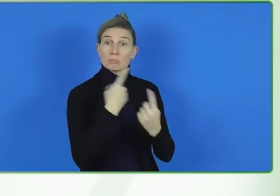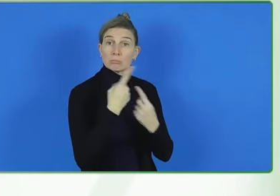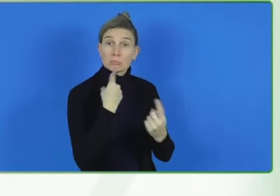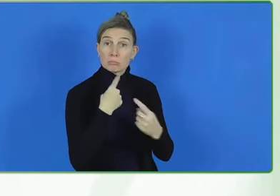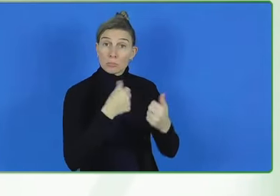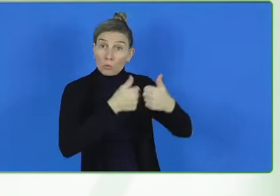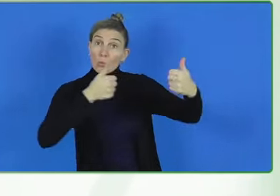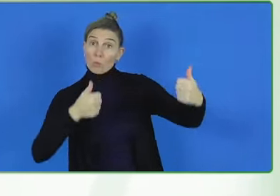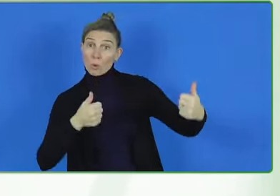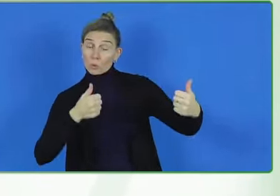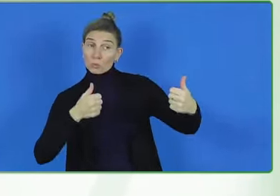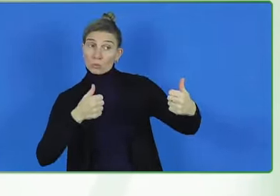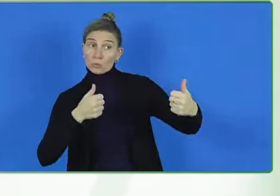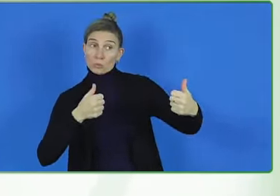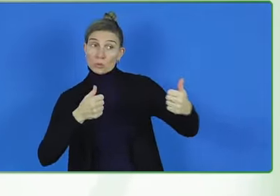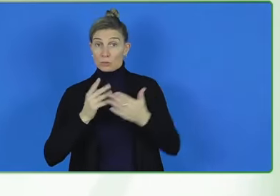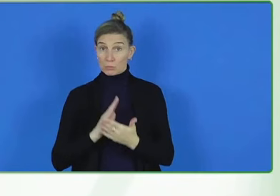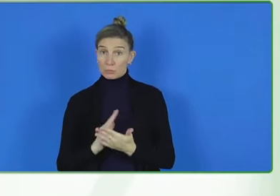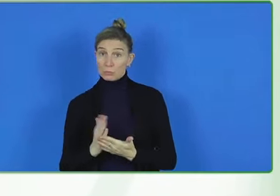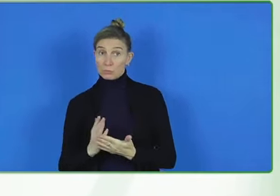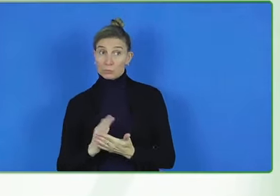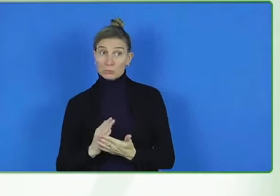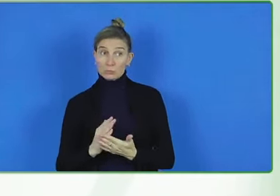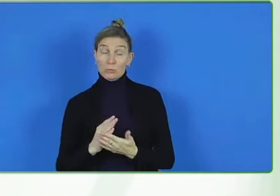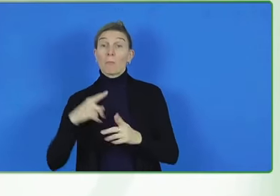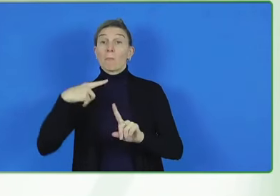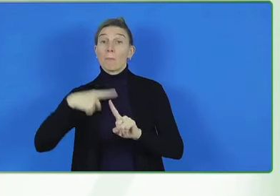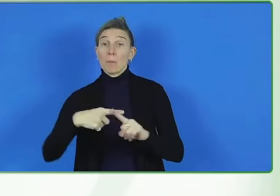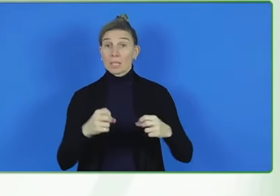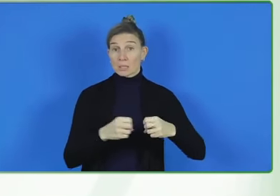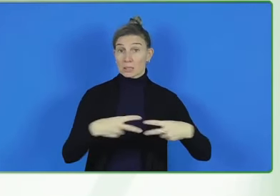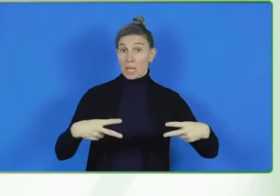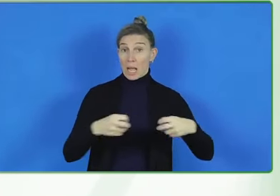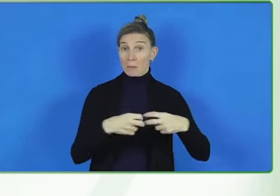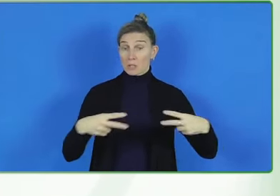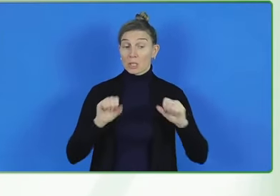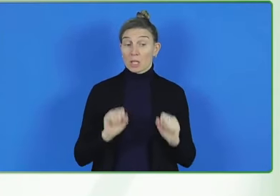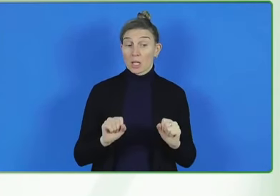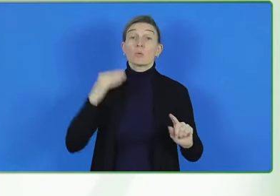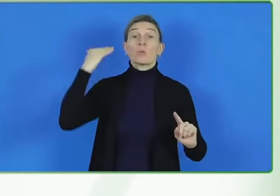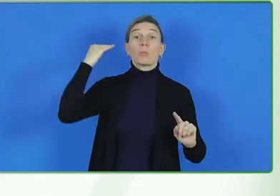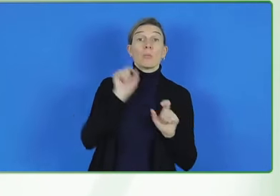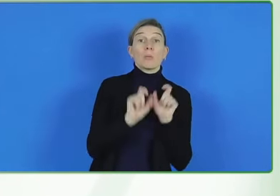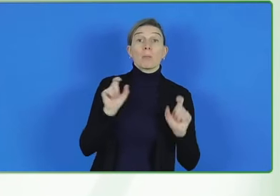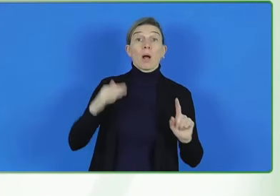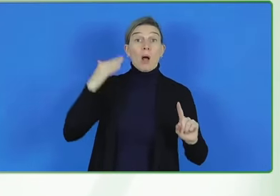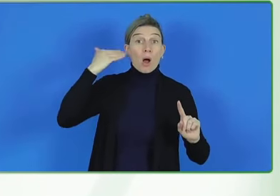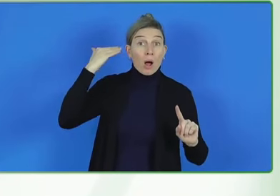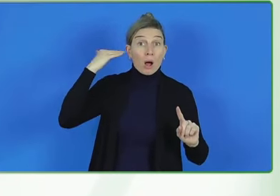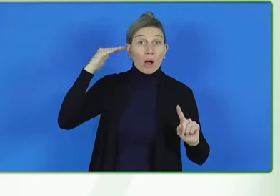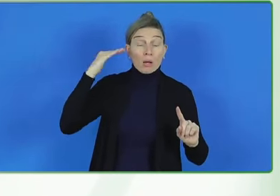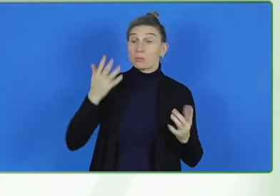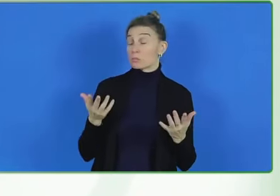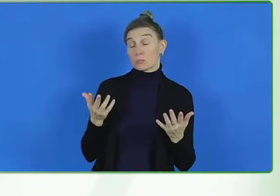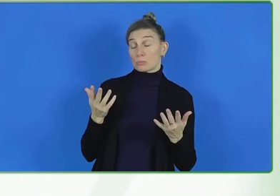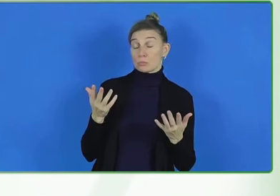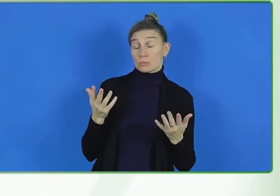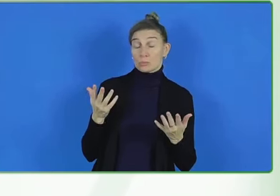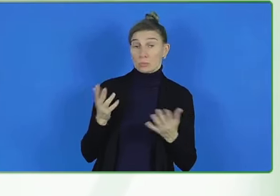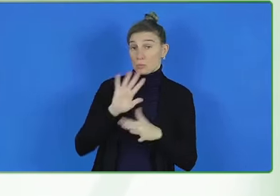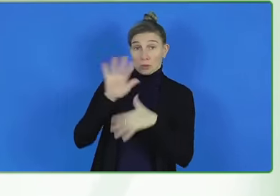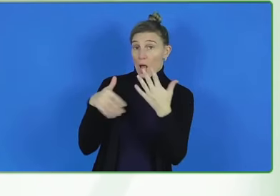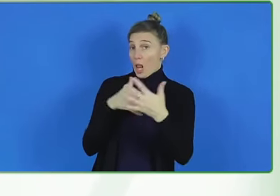can provide captioning so that a hard of hearing person who doesn't use sign language can